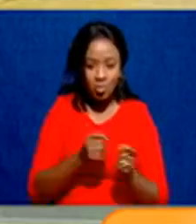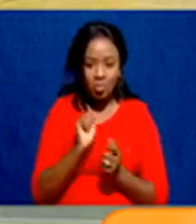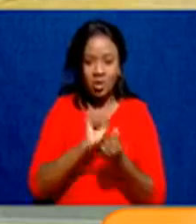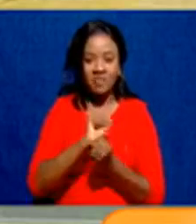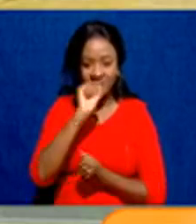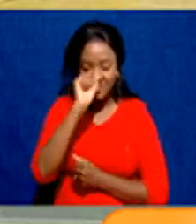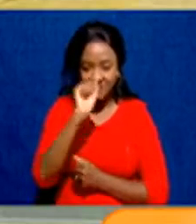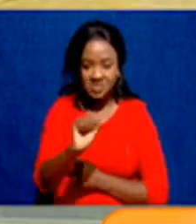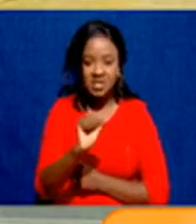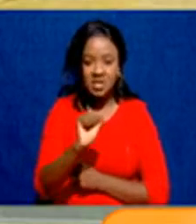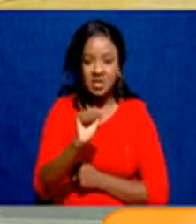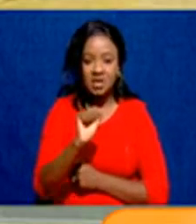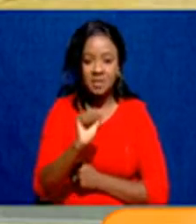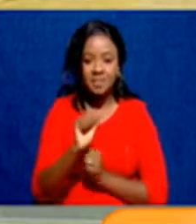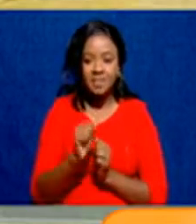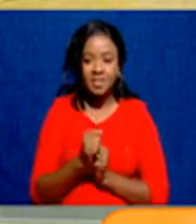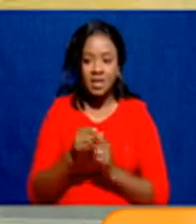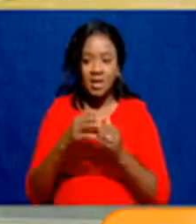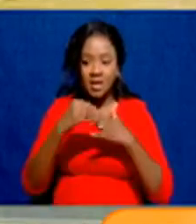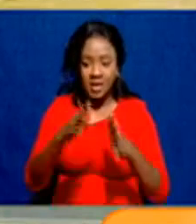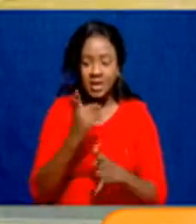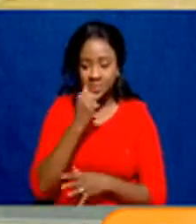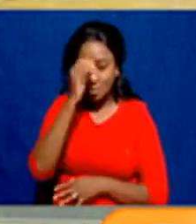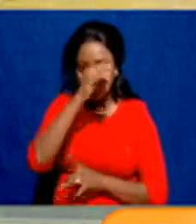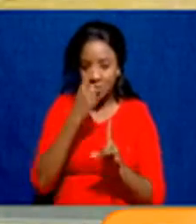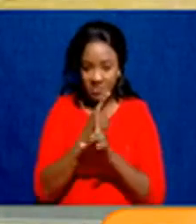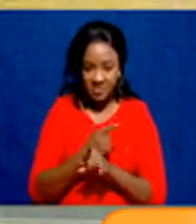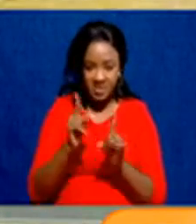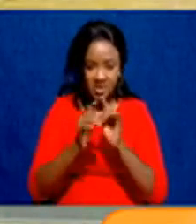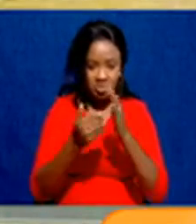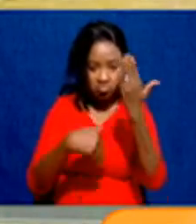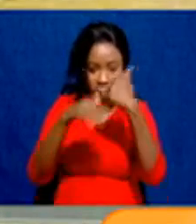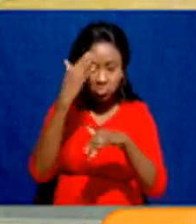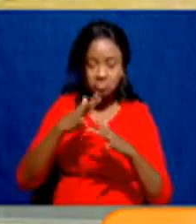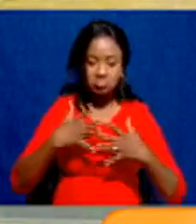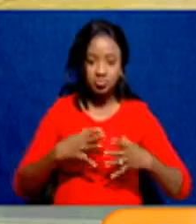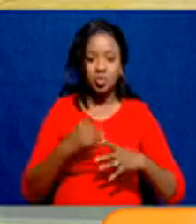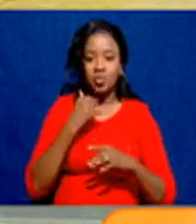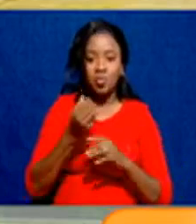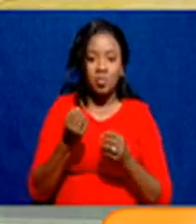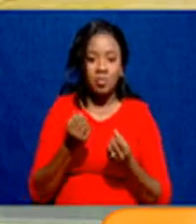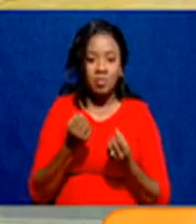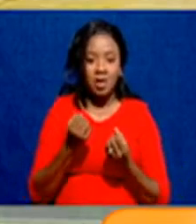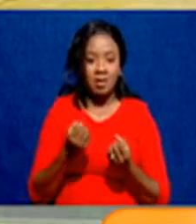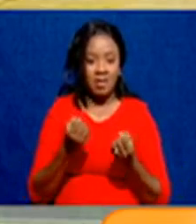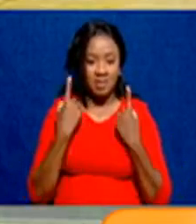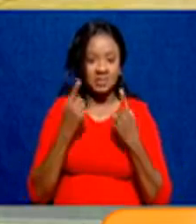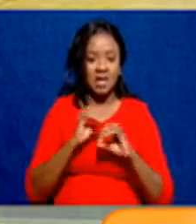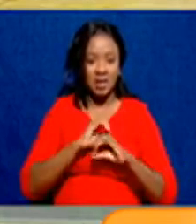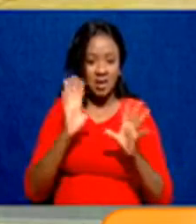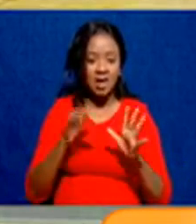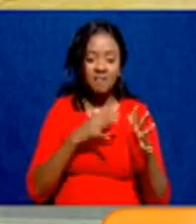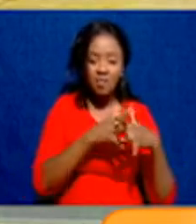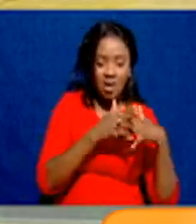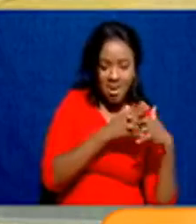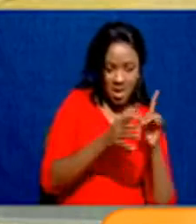opinion leaders from Uyombo Village and experts from the US and Argentina, where nuclear power plants are